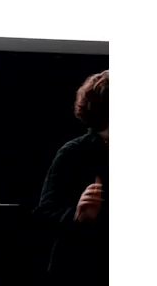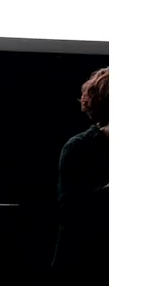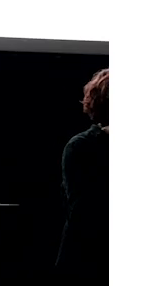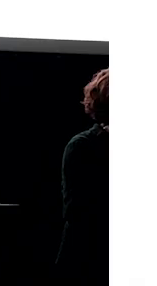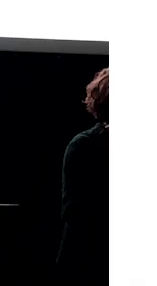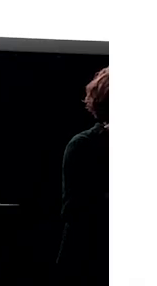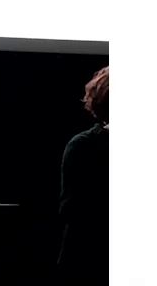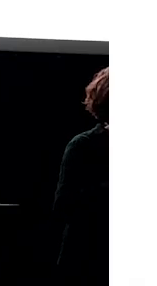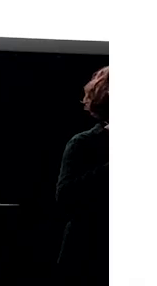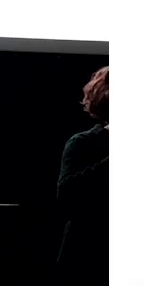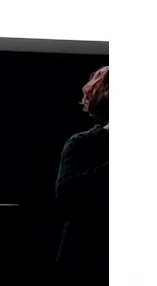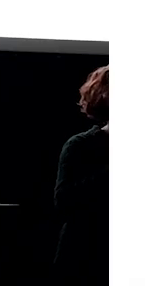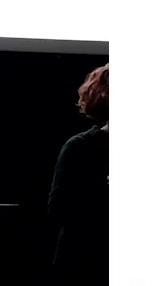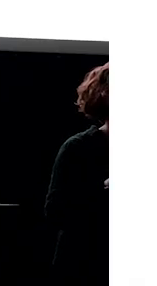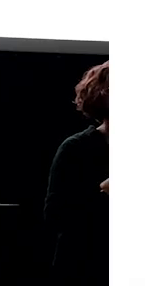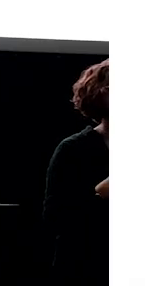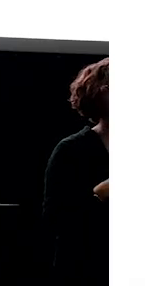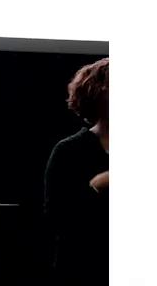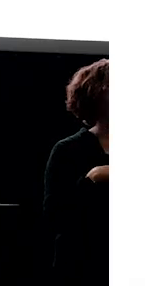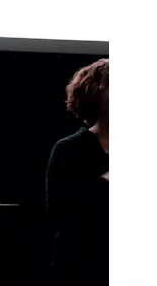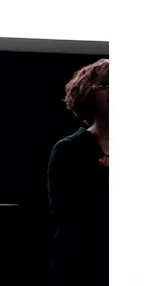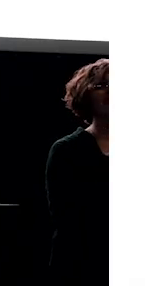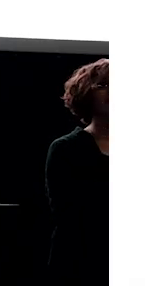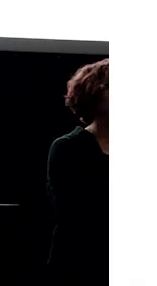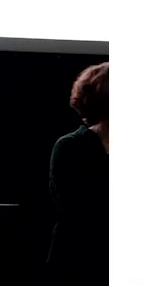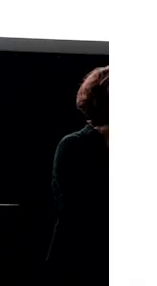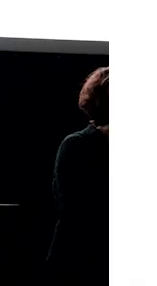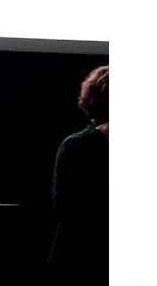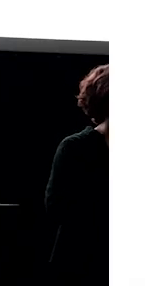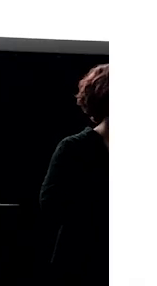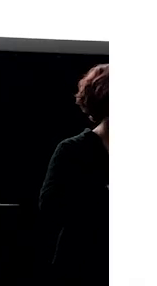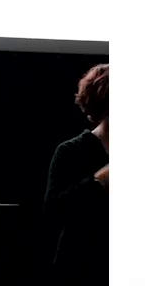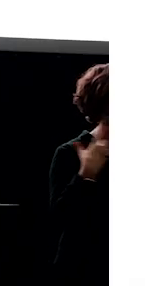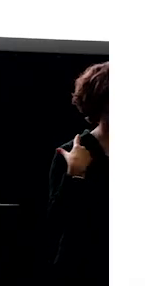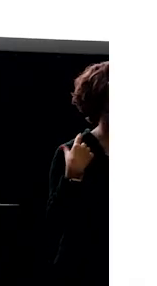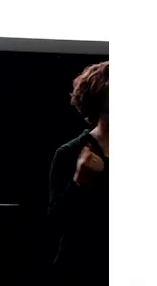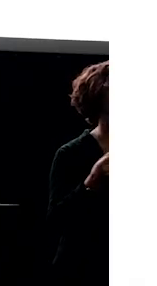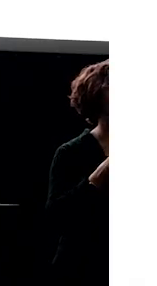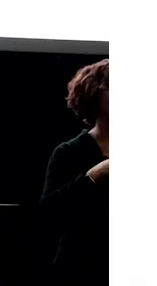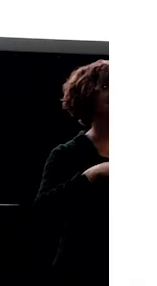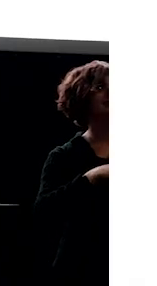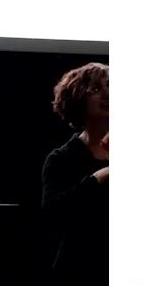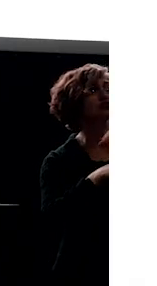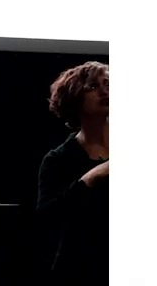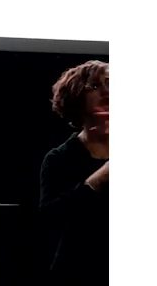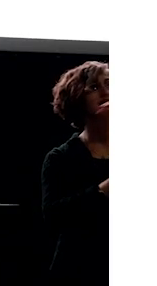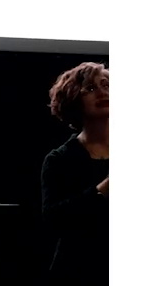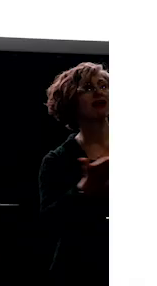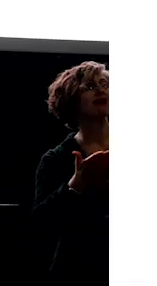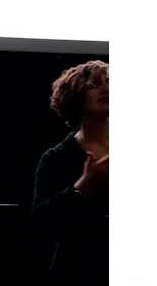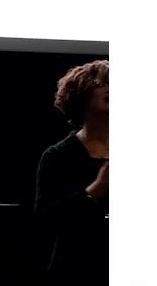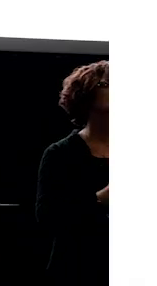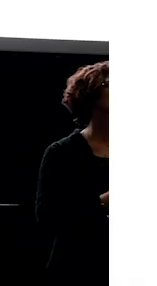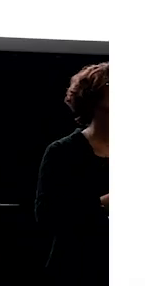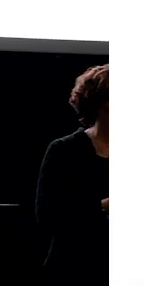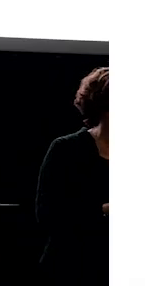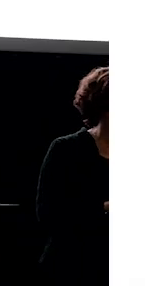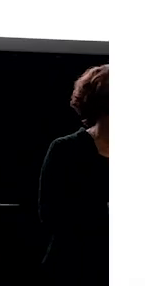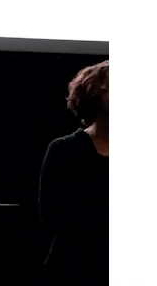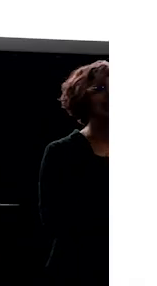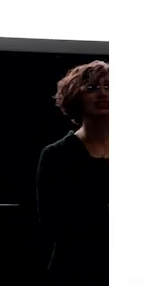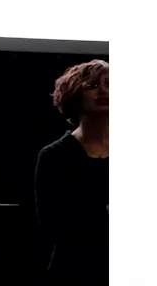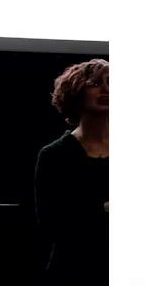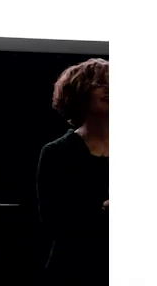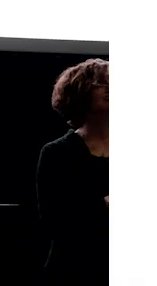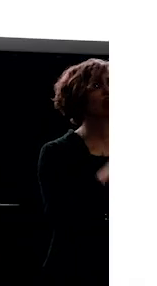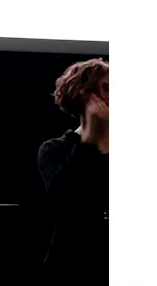like culture, mental health, industrial design, literature, history, all accessible